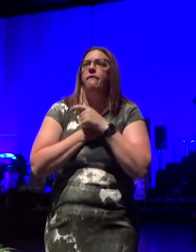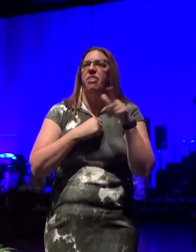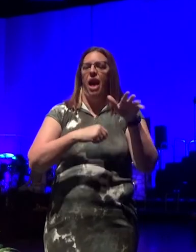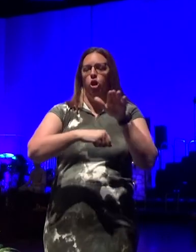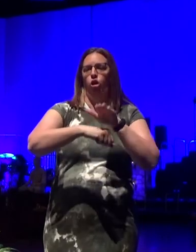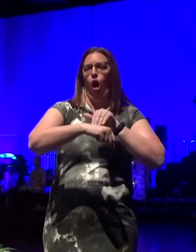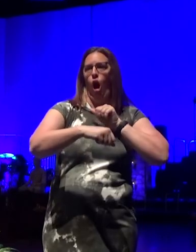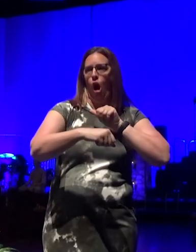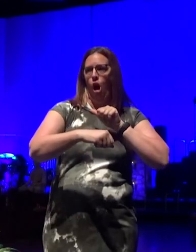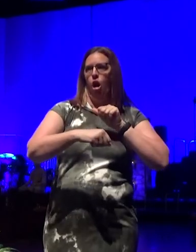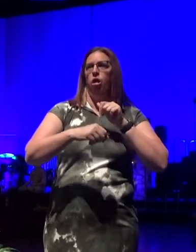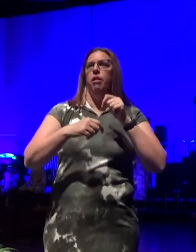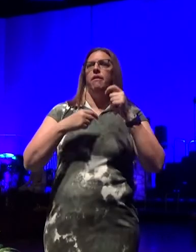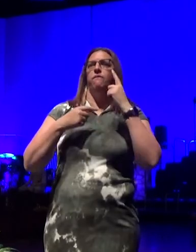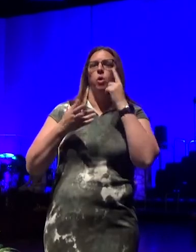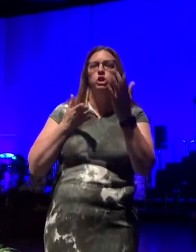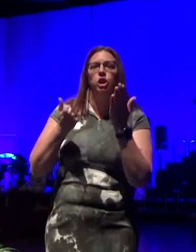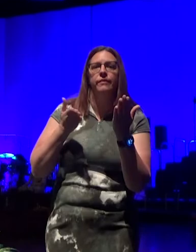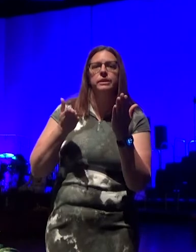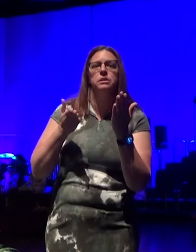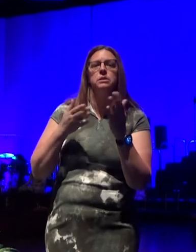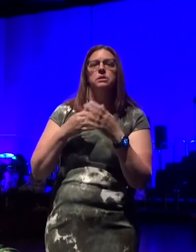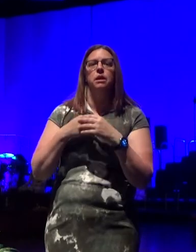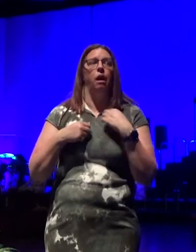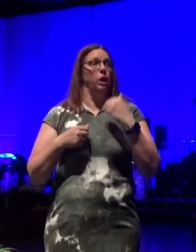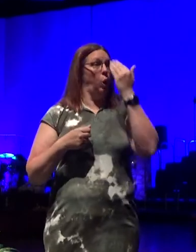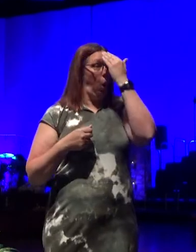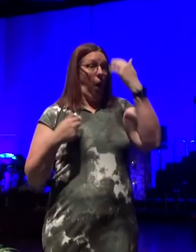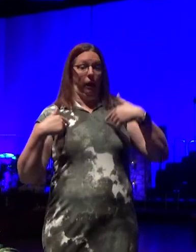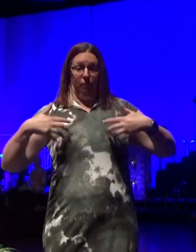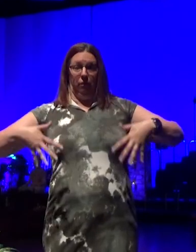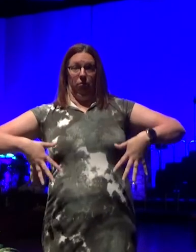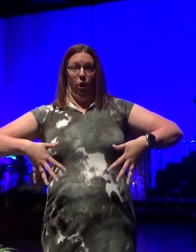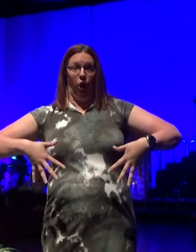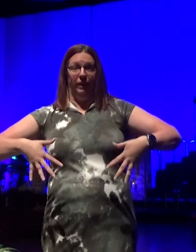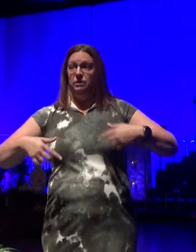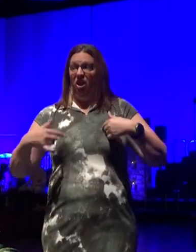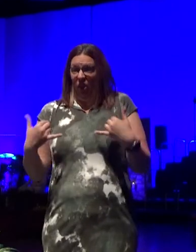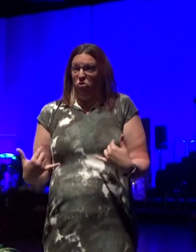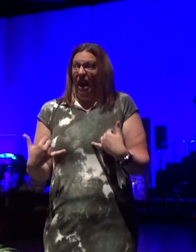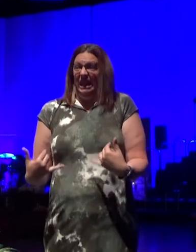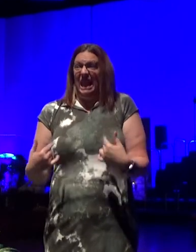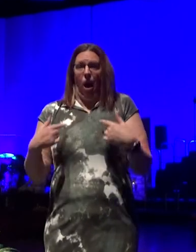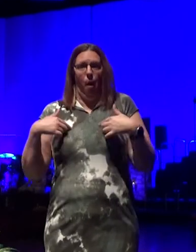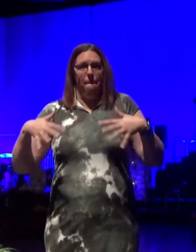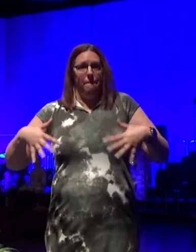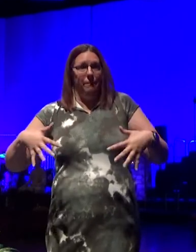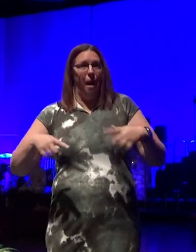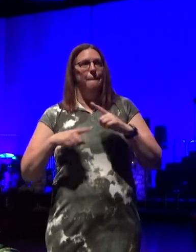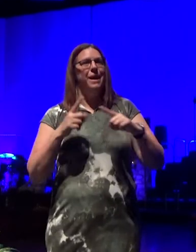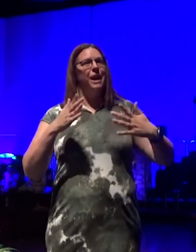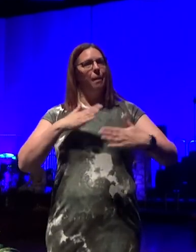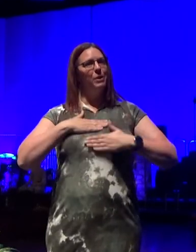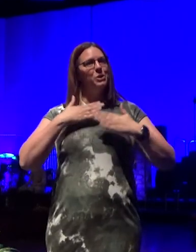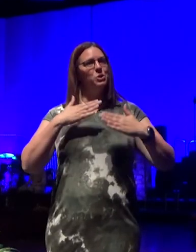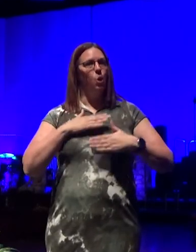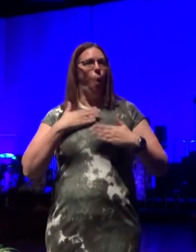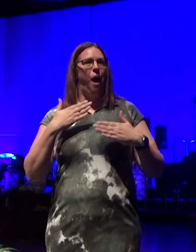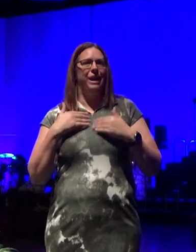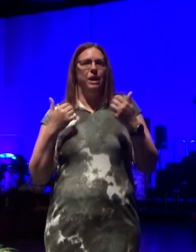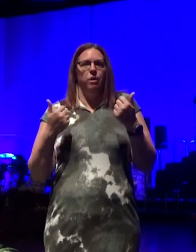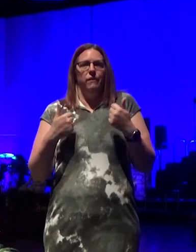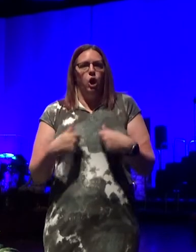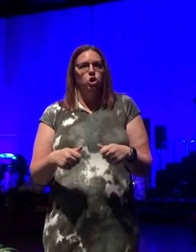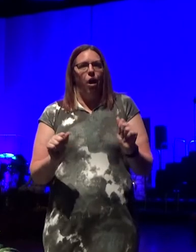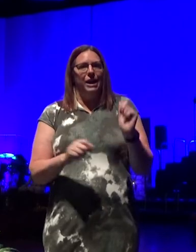others. This, even though I can be a nervous wreck even right now speaking to you, this kind of joy of getting to speak to others and maybe a little bit of